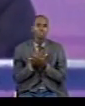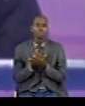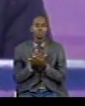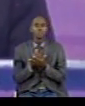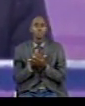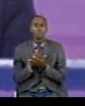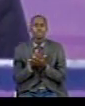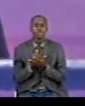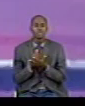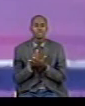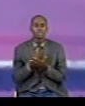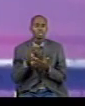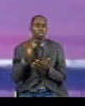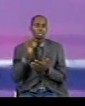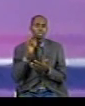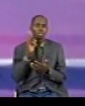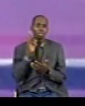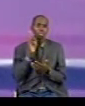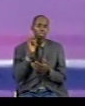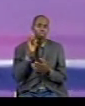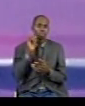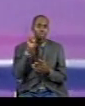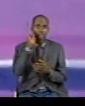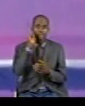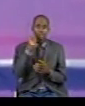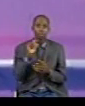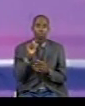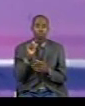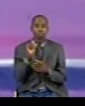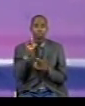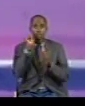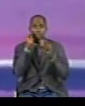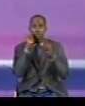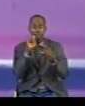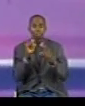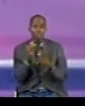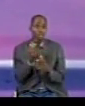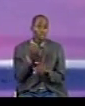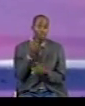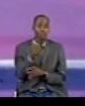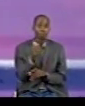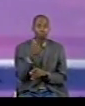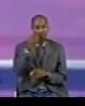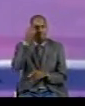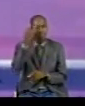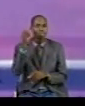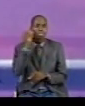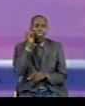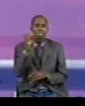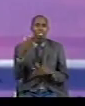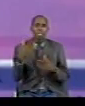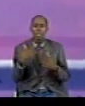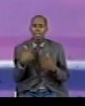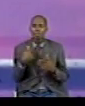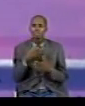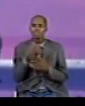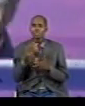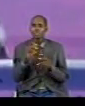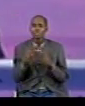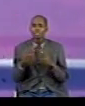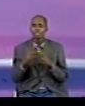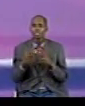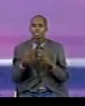herself because she had terrible kind of arthritis,